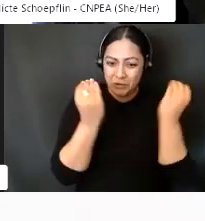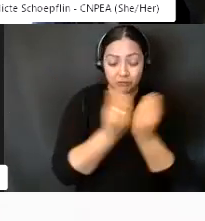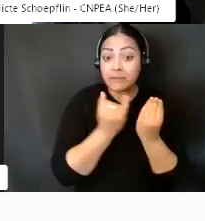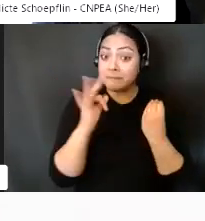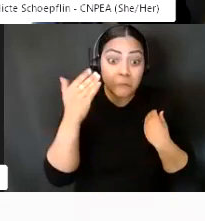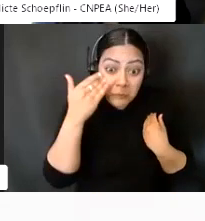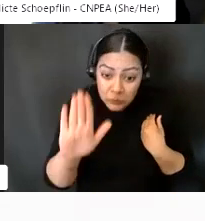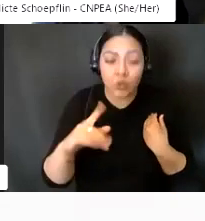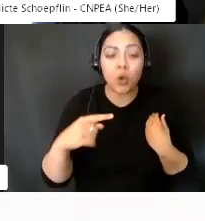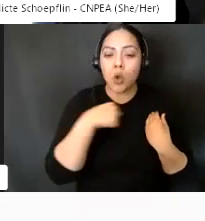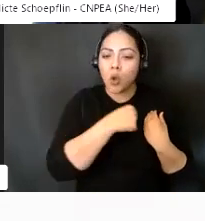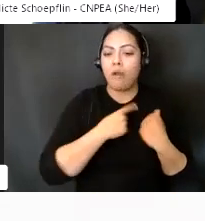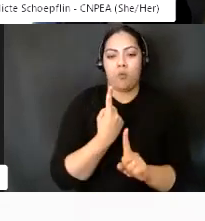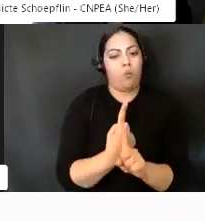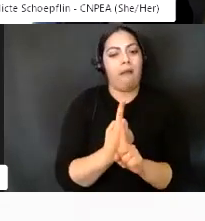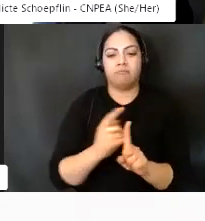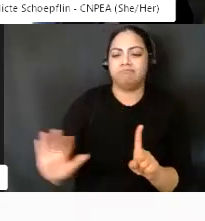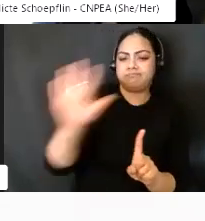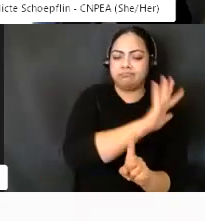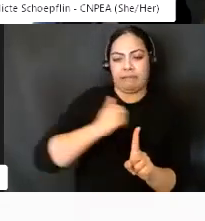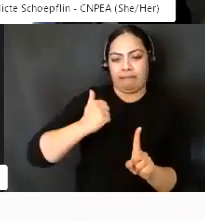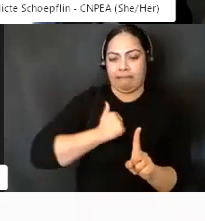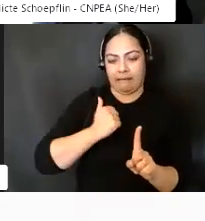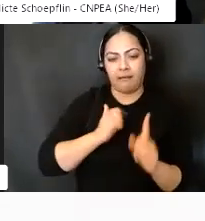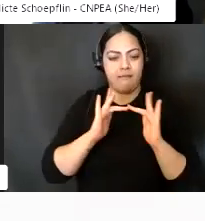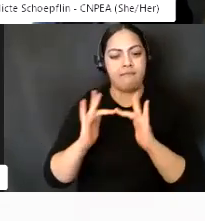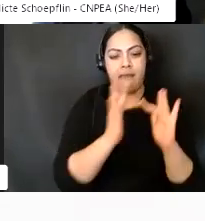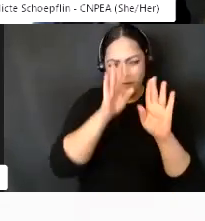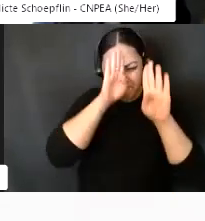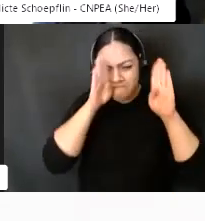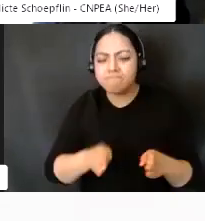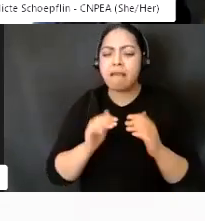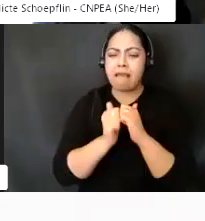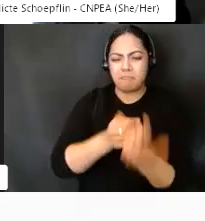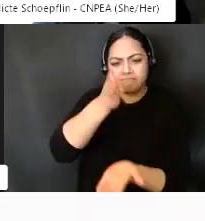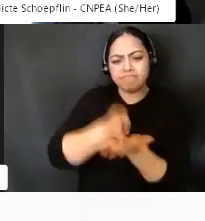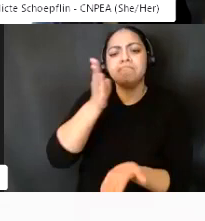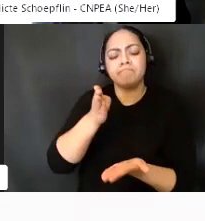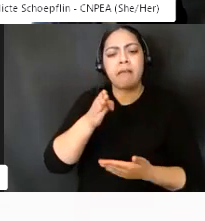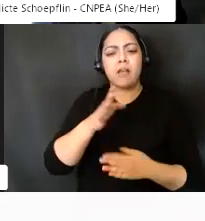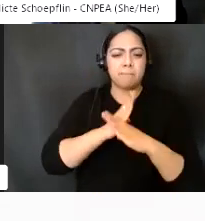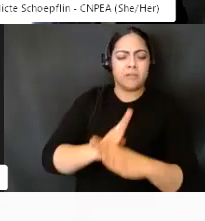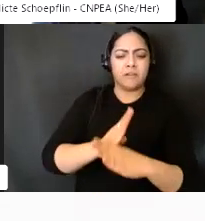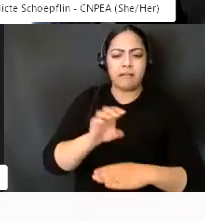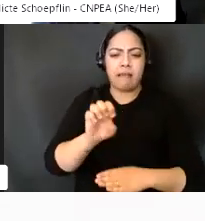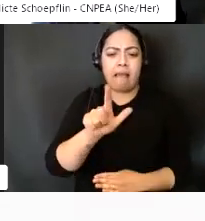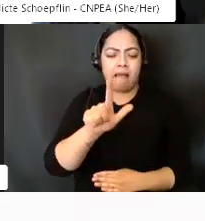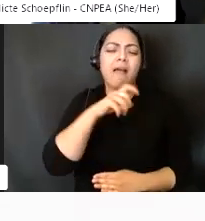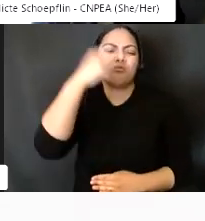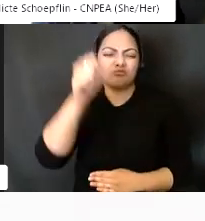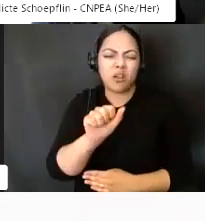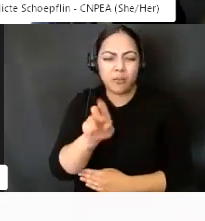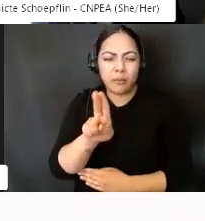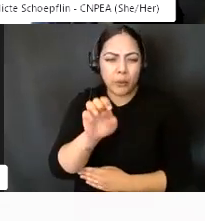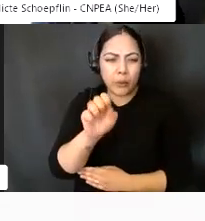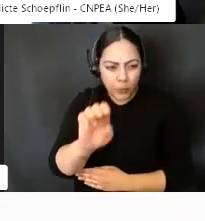sole pan-Canadian network focused on elder abuse and neglect prevention. And we work to improve awareness, supports, and capacity to